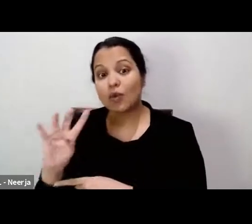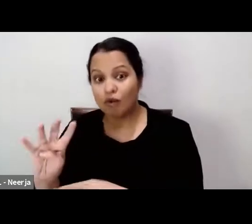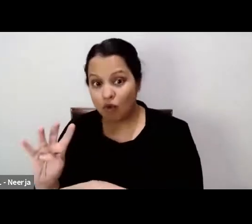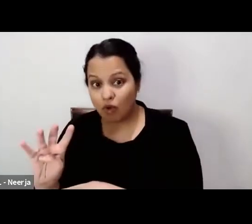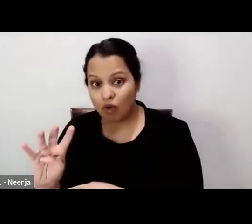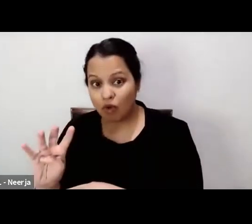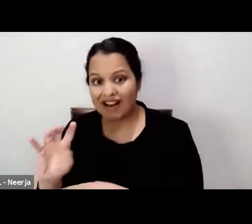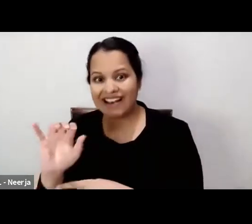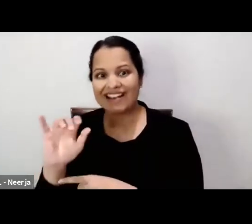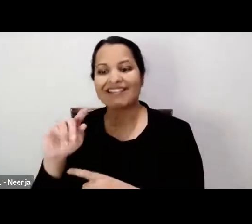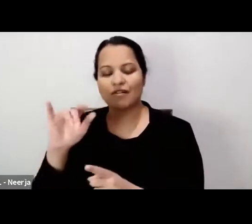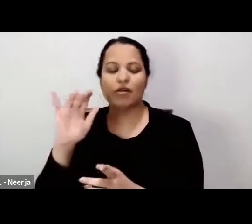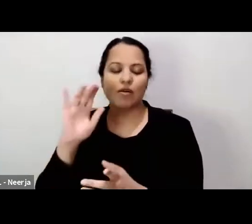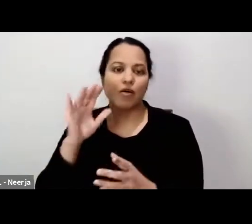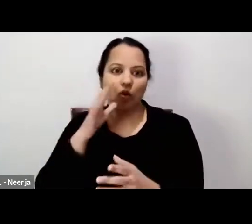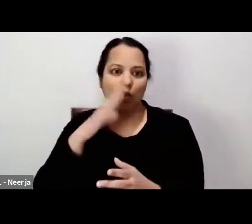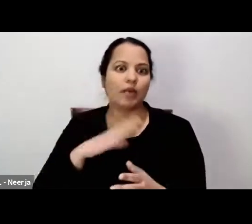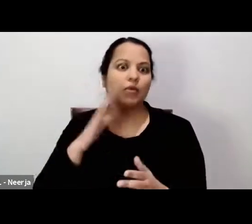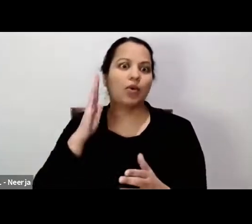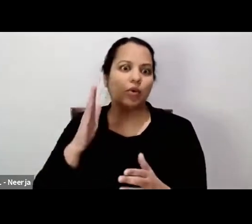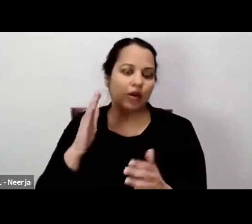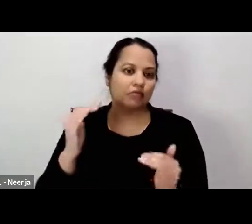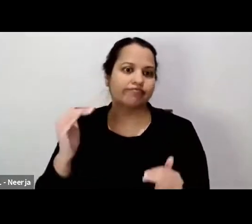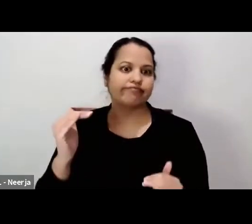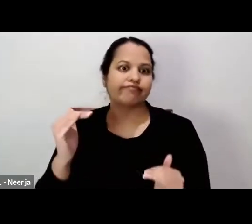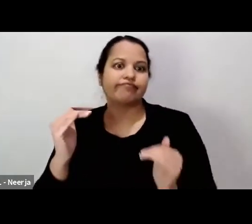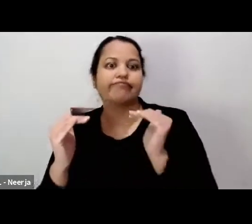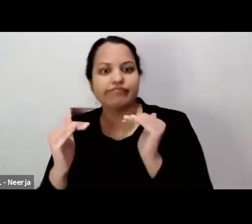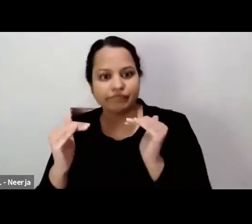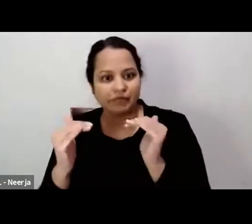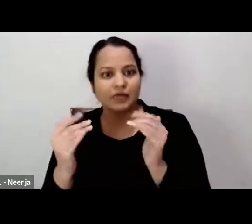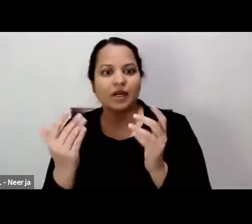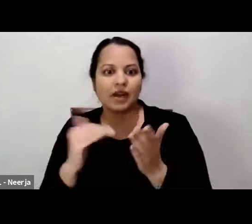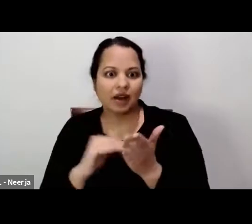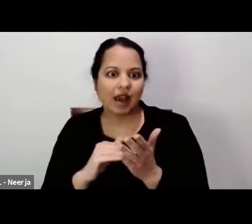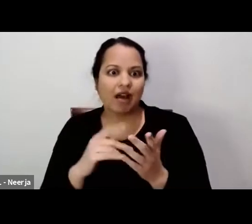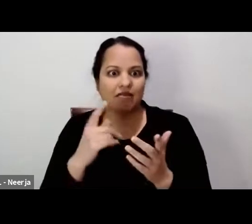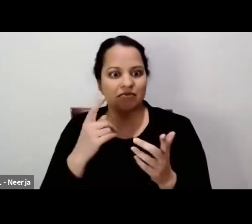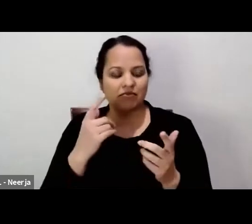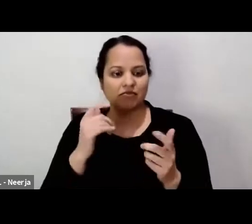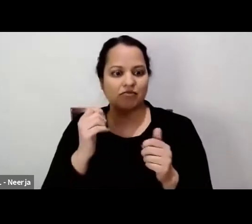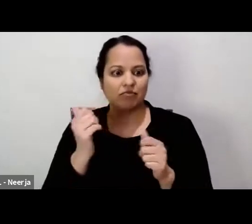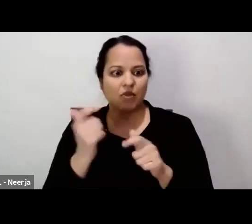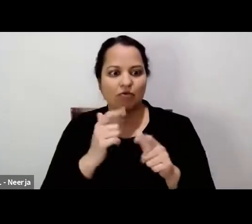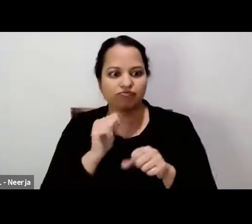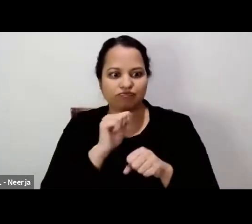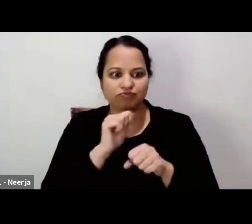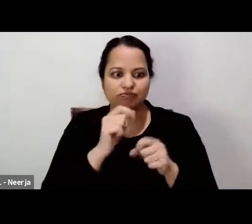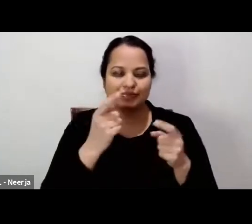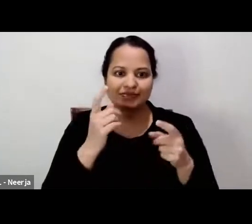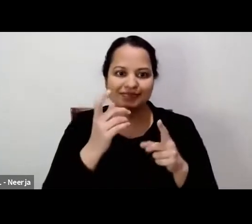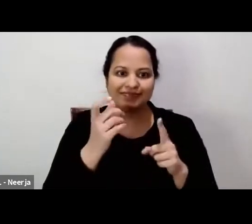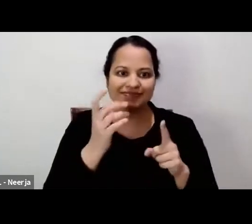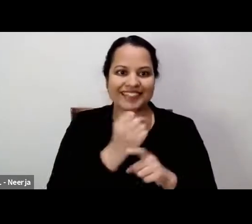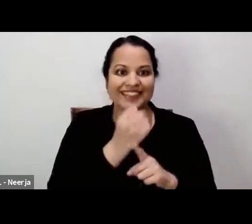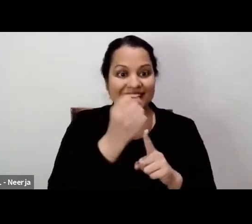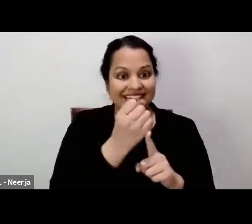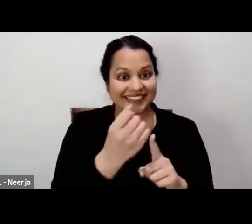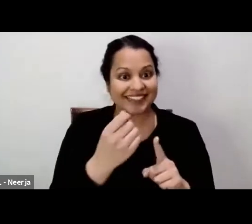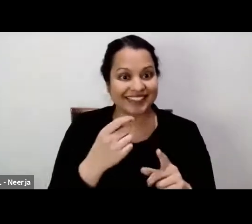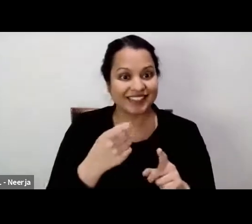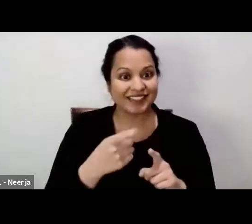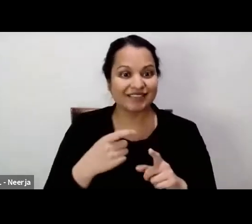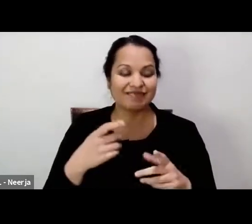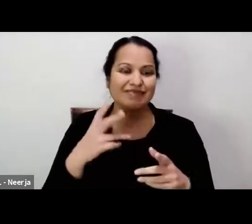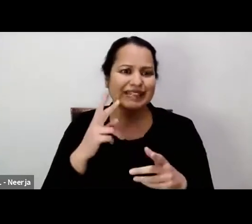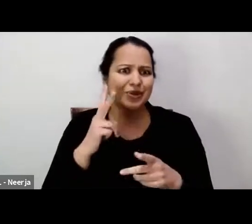to regain the strides that we've made in workforce participation, which is going to be 2 years behind men. So we want